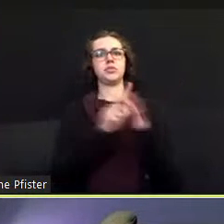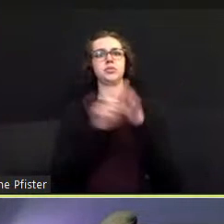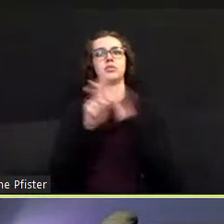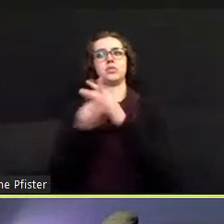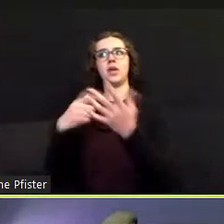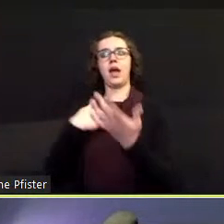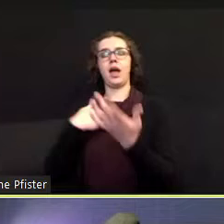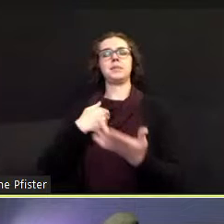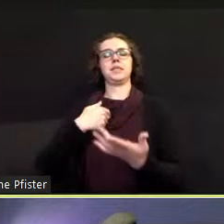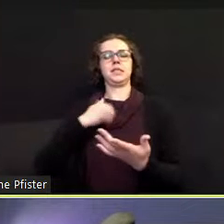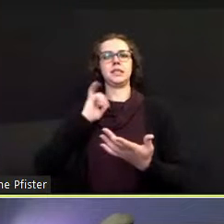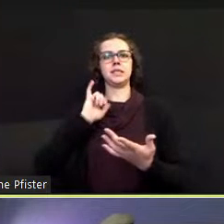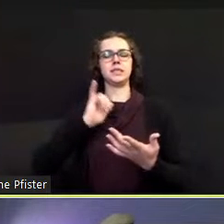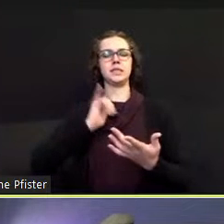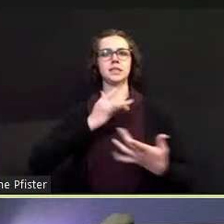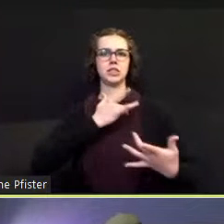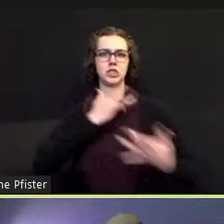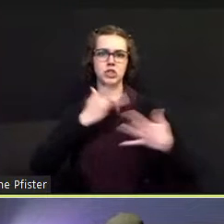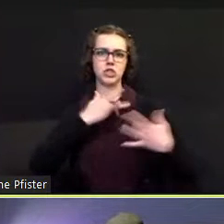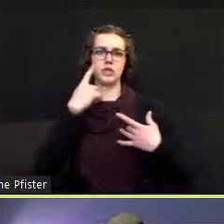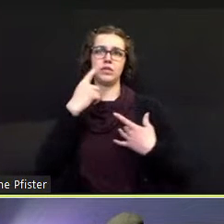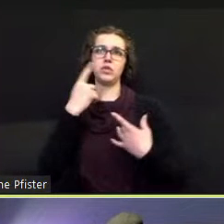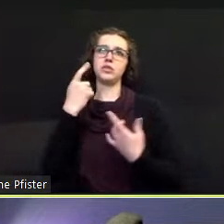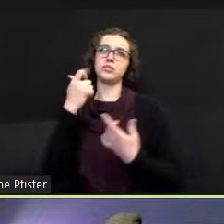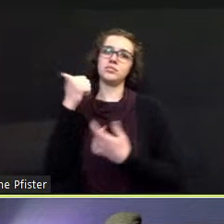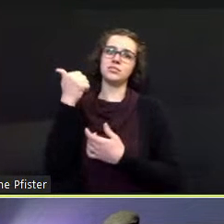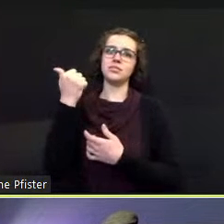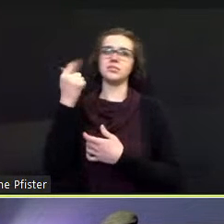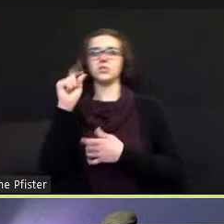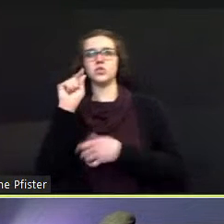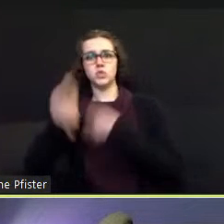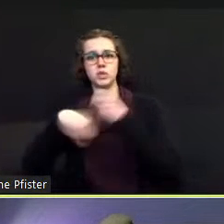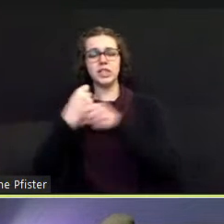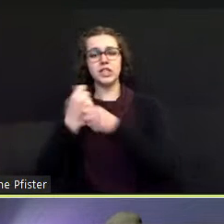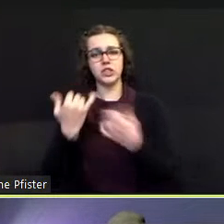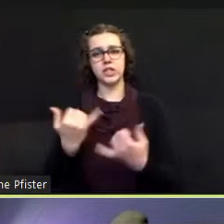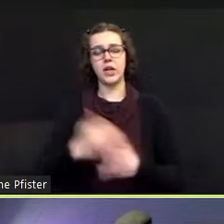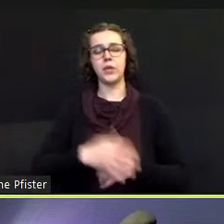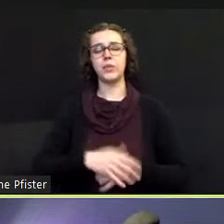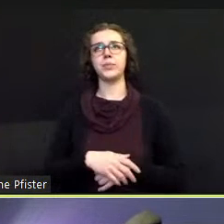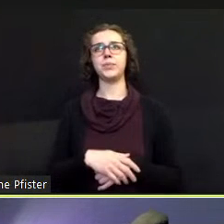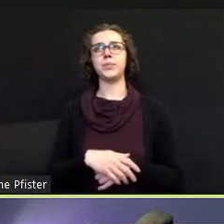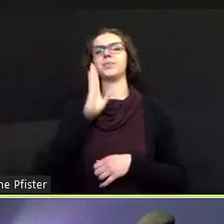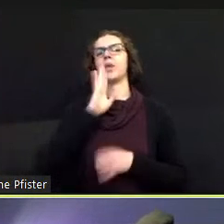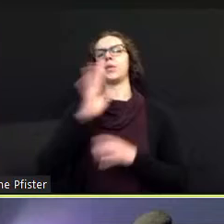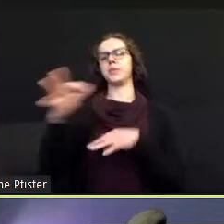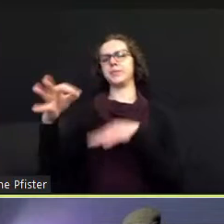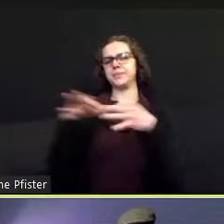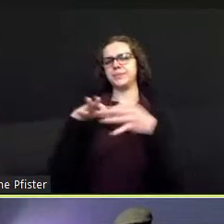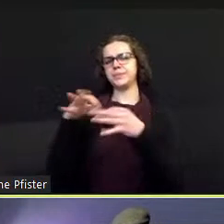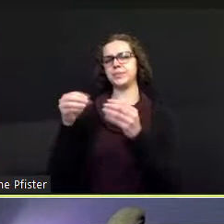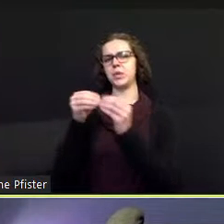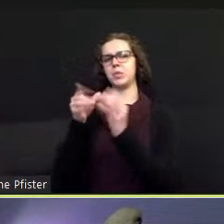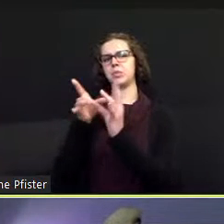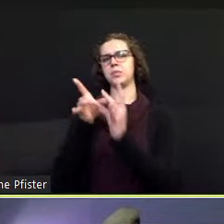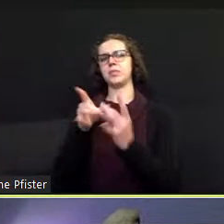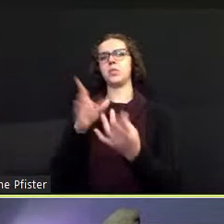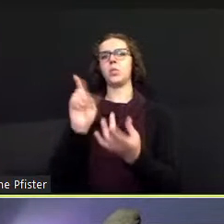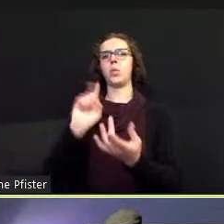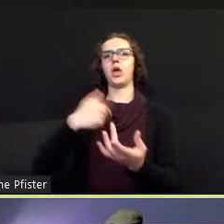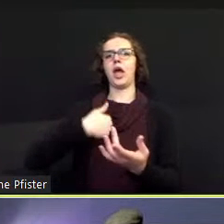me for decades now. And I'll get to that in my discussion about